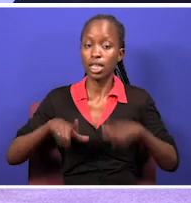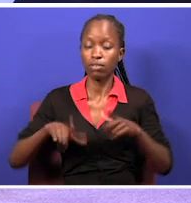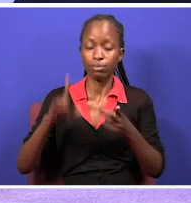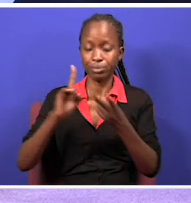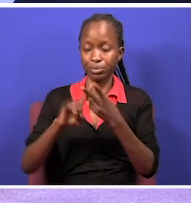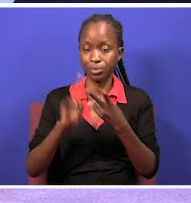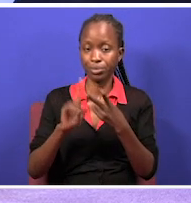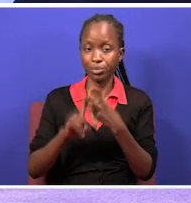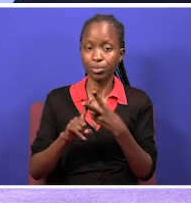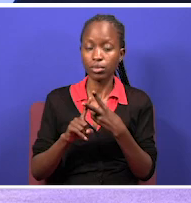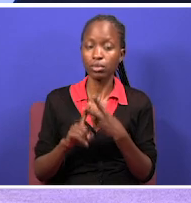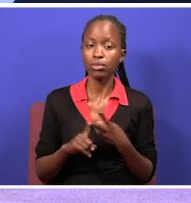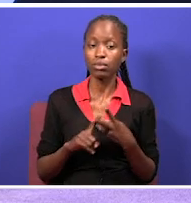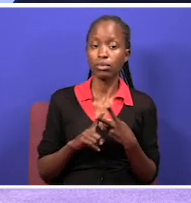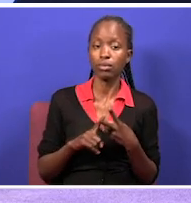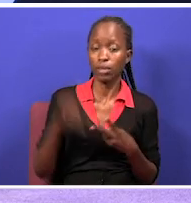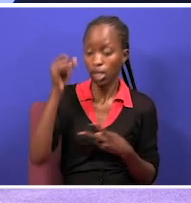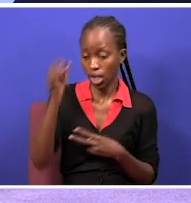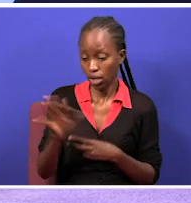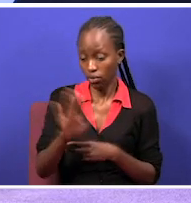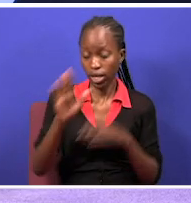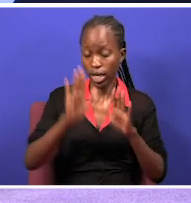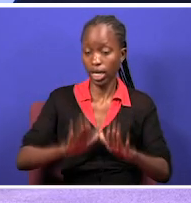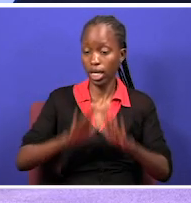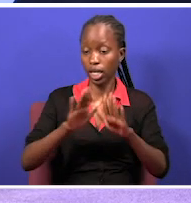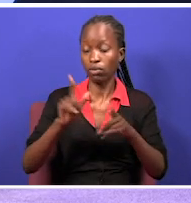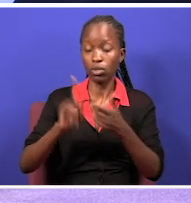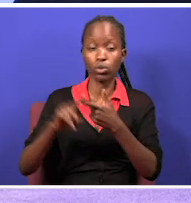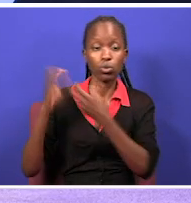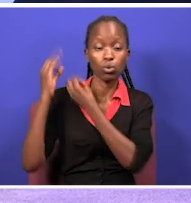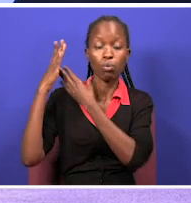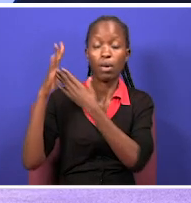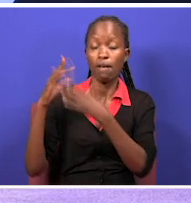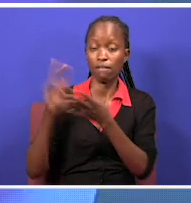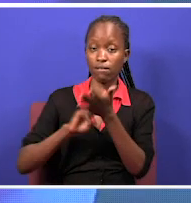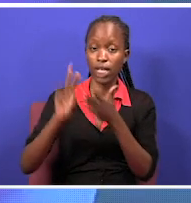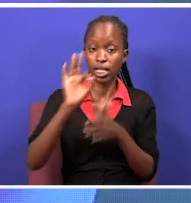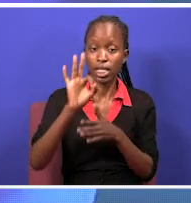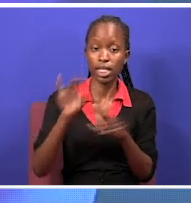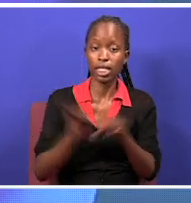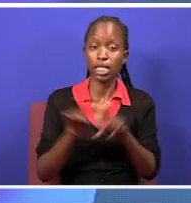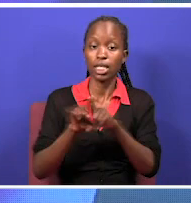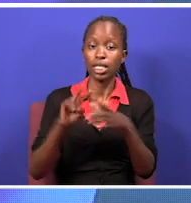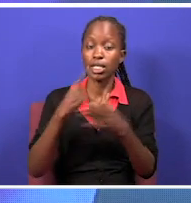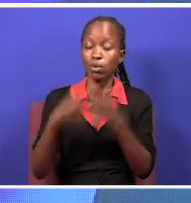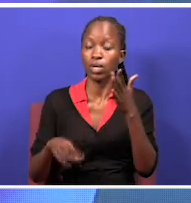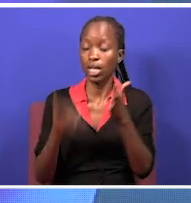Secondly, if they are careful to obey, verse 3, it will go well with